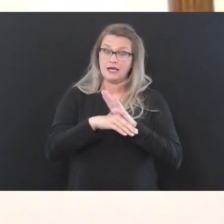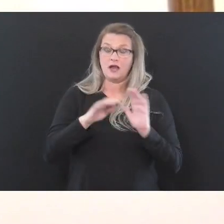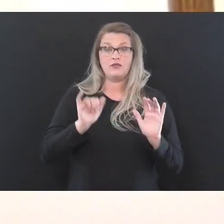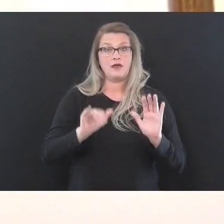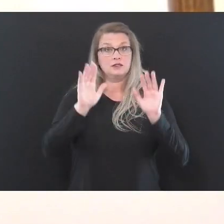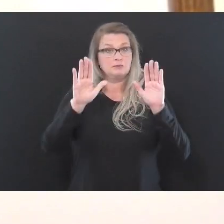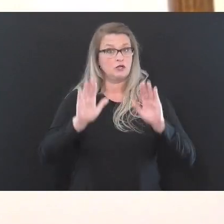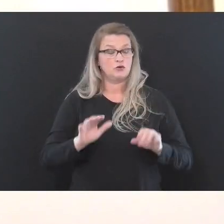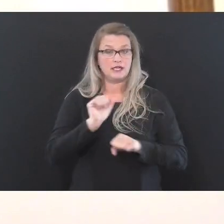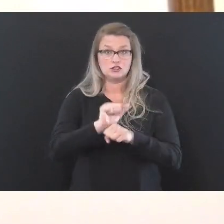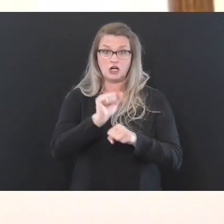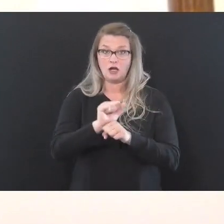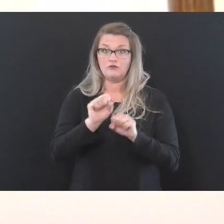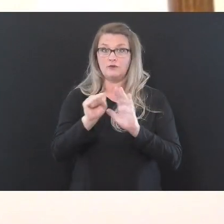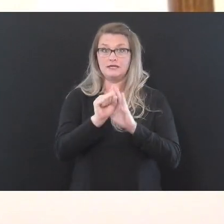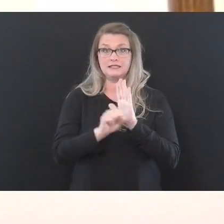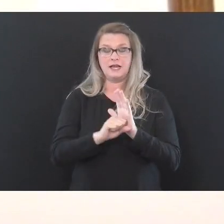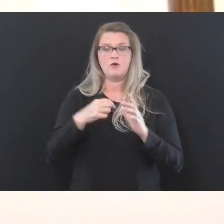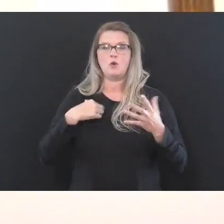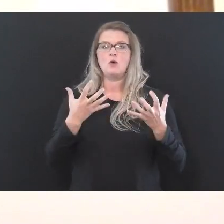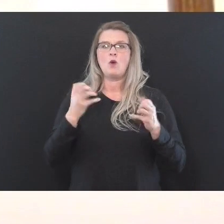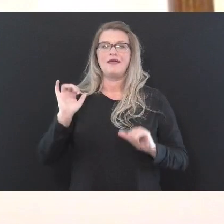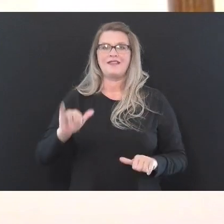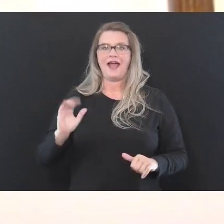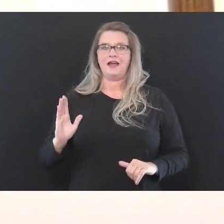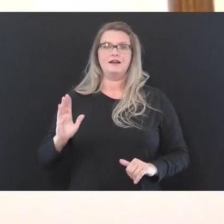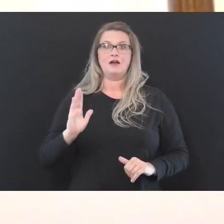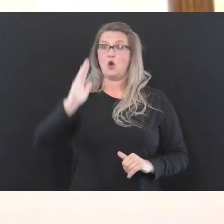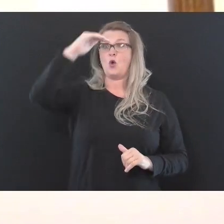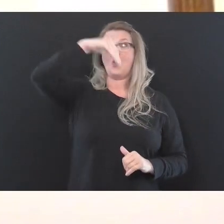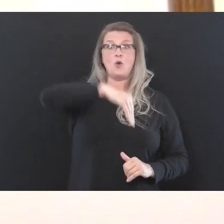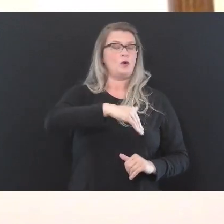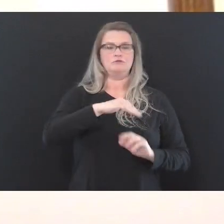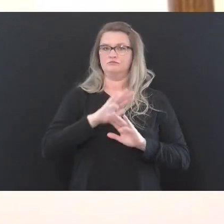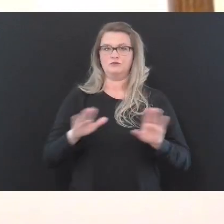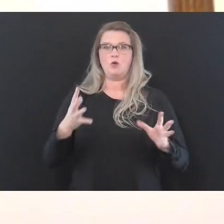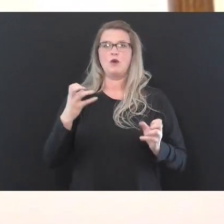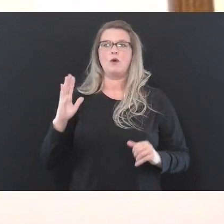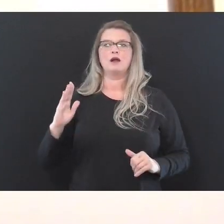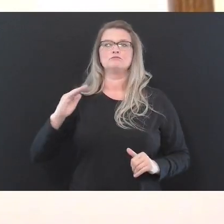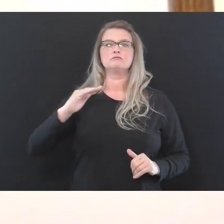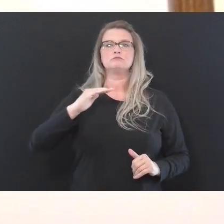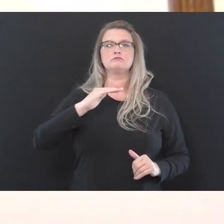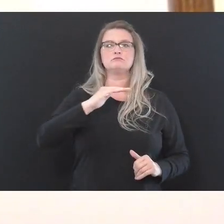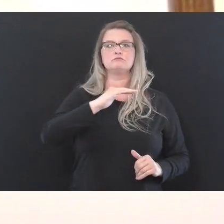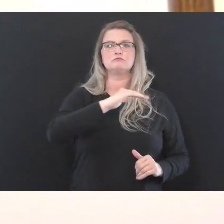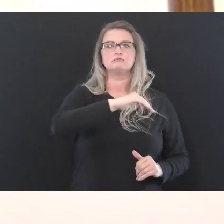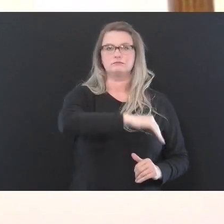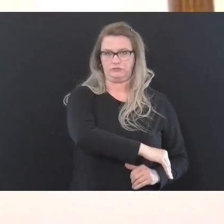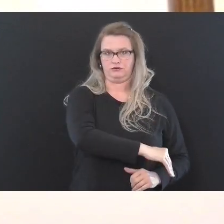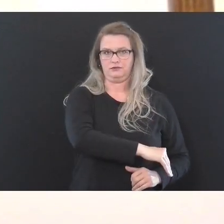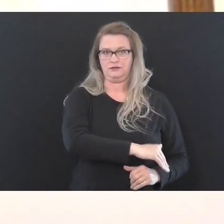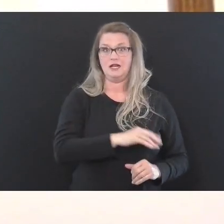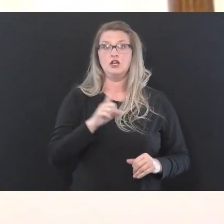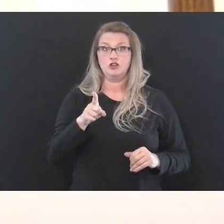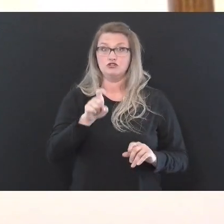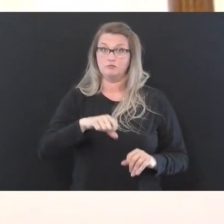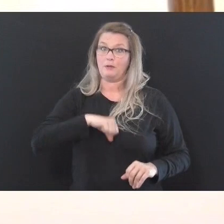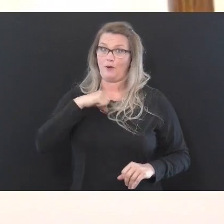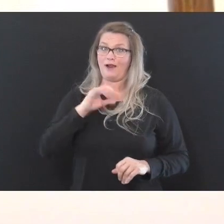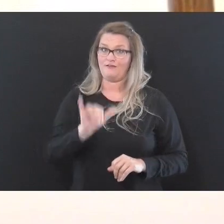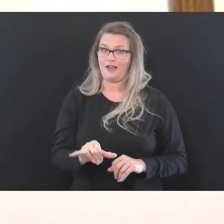a state in flattening the curve here in West Virginia, and every citizen should feel proud of that. But I think we